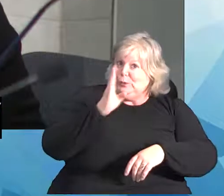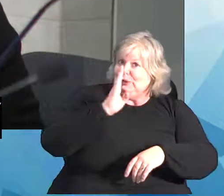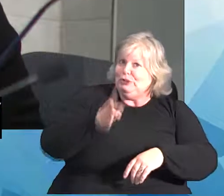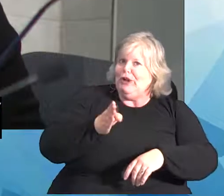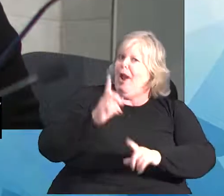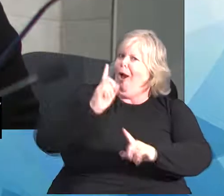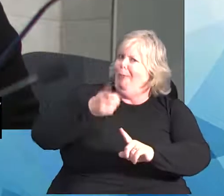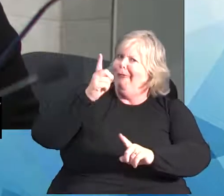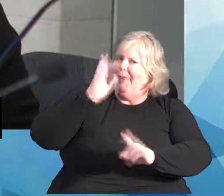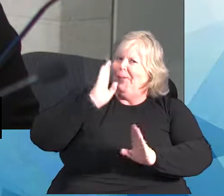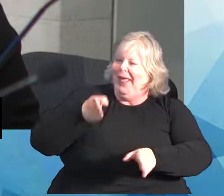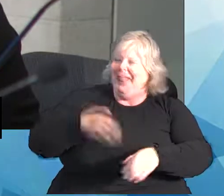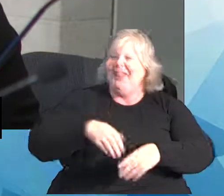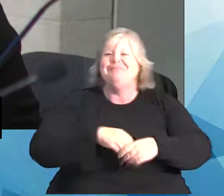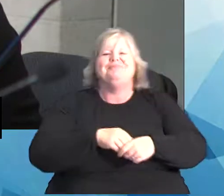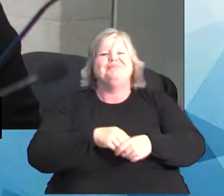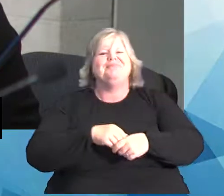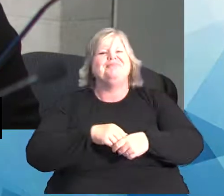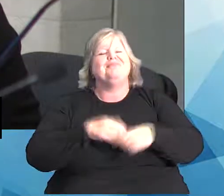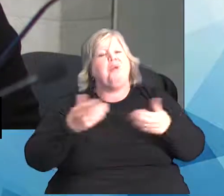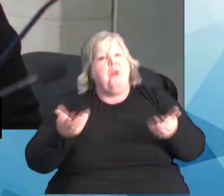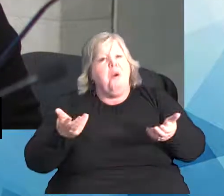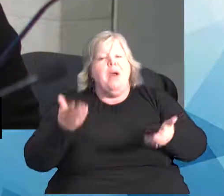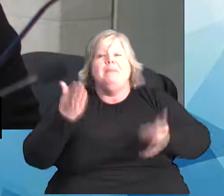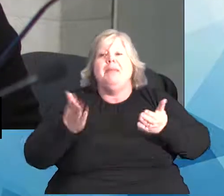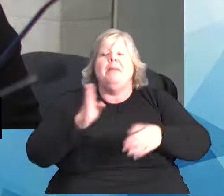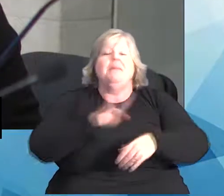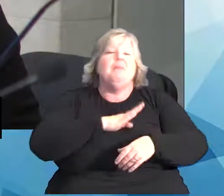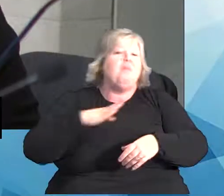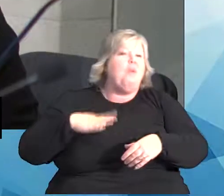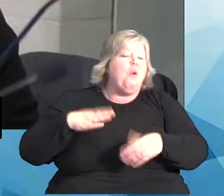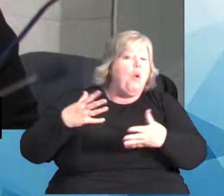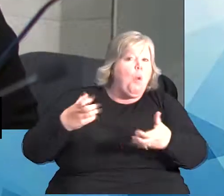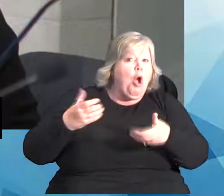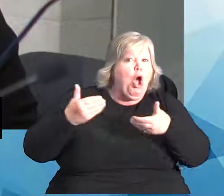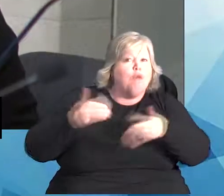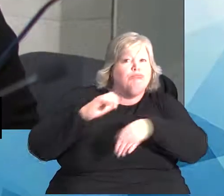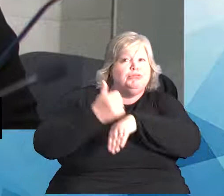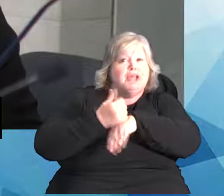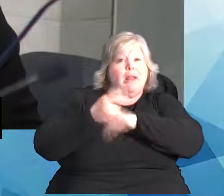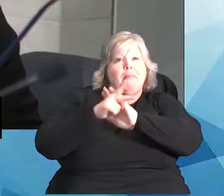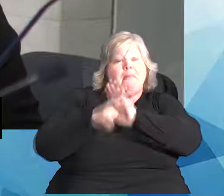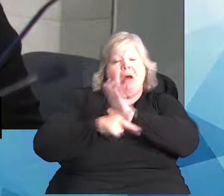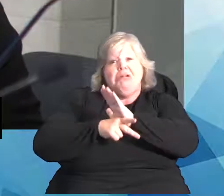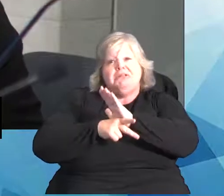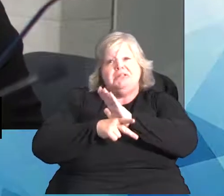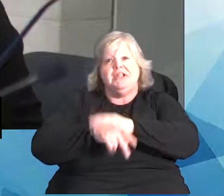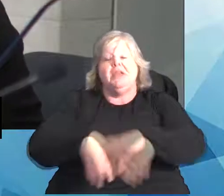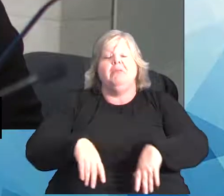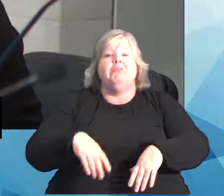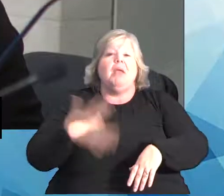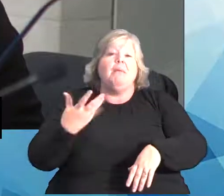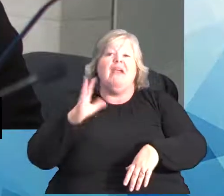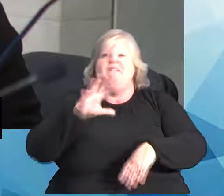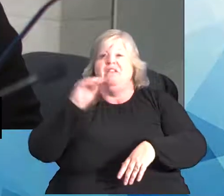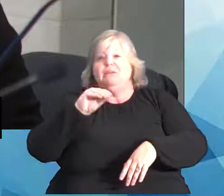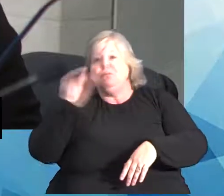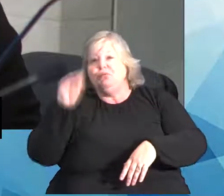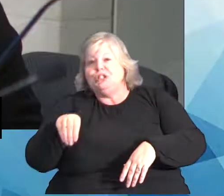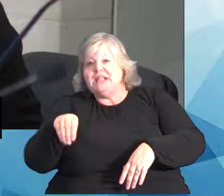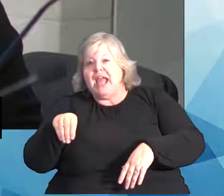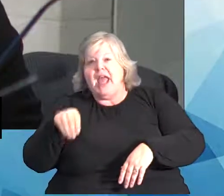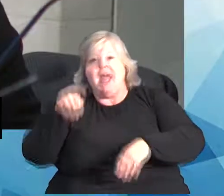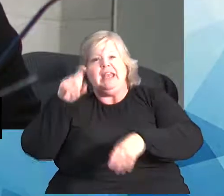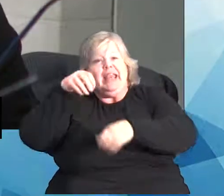perspective, is the board interested in having a policy that says maybe 50% of the meetings that you attend would be in person in a